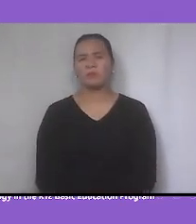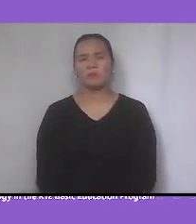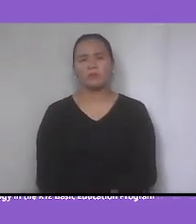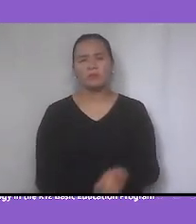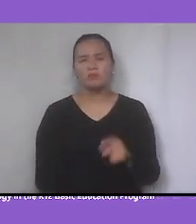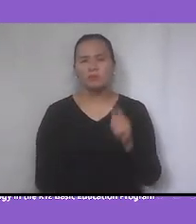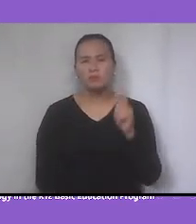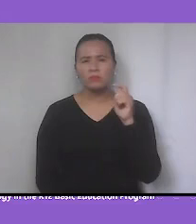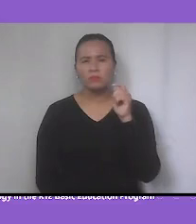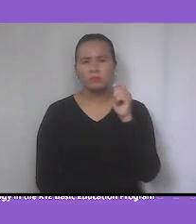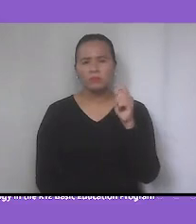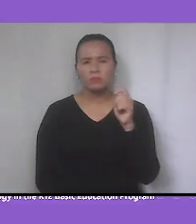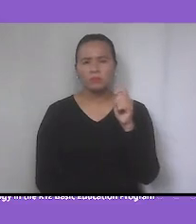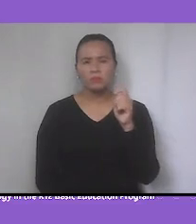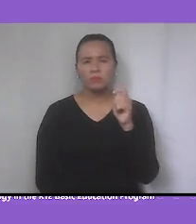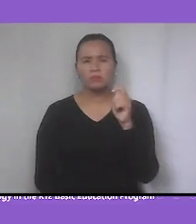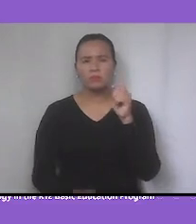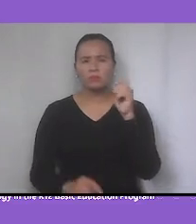Tama, pwede.